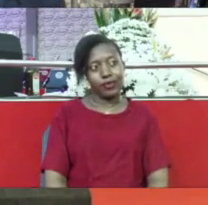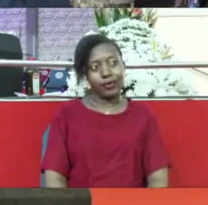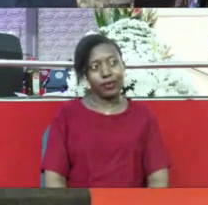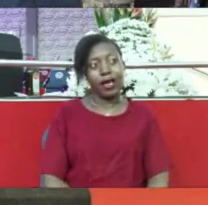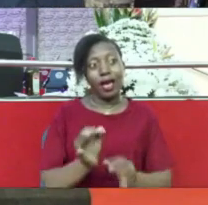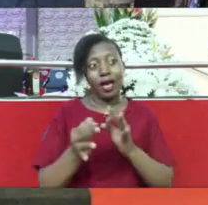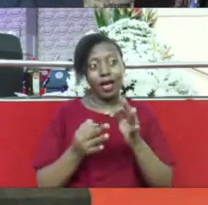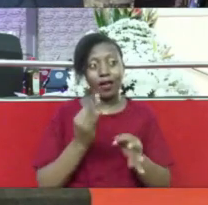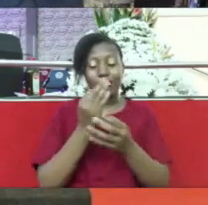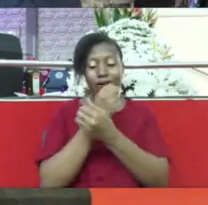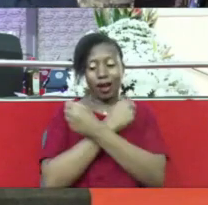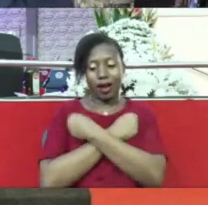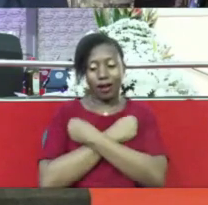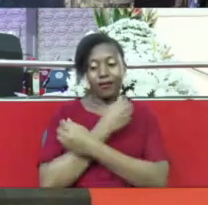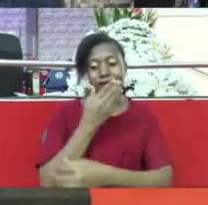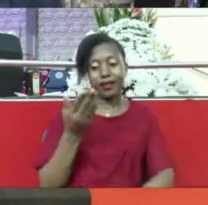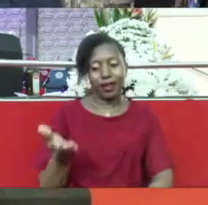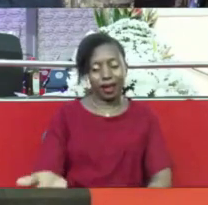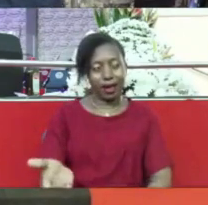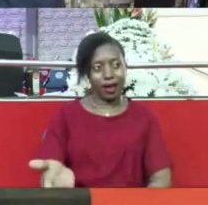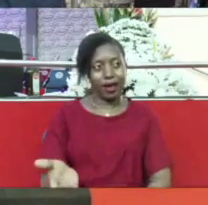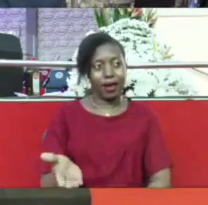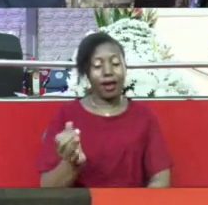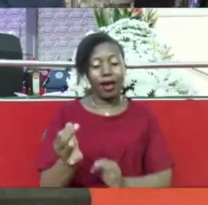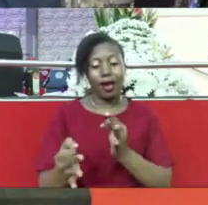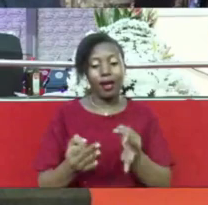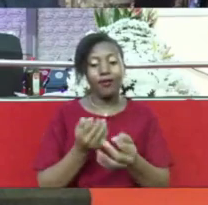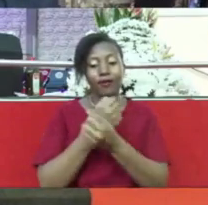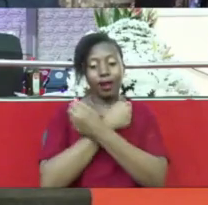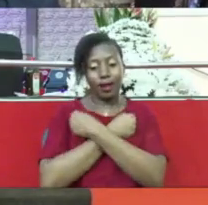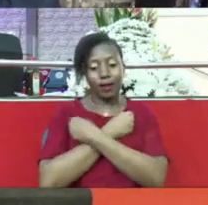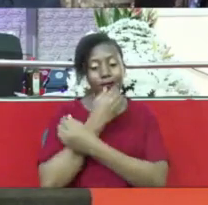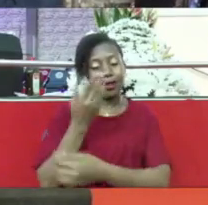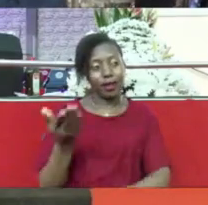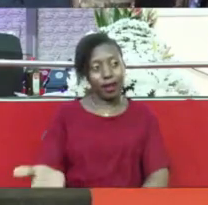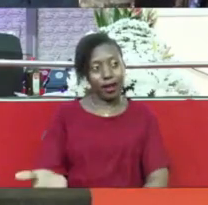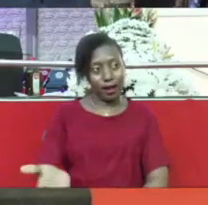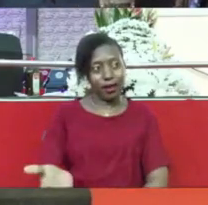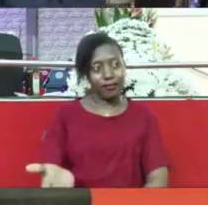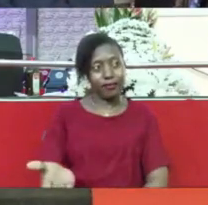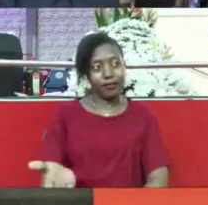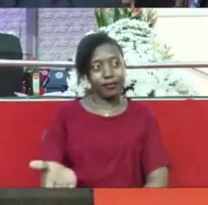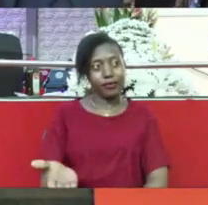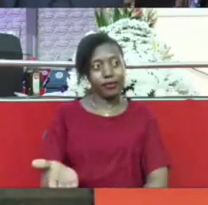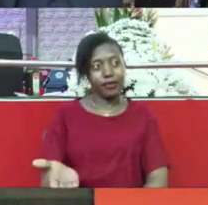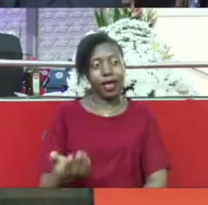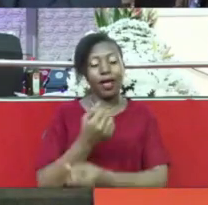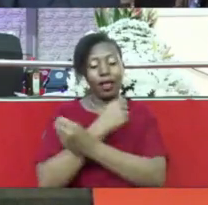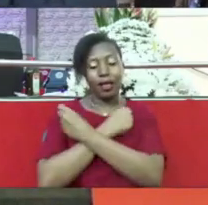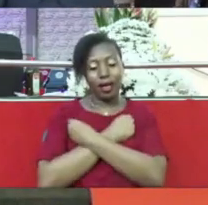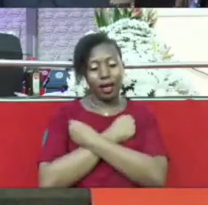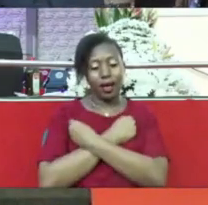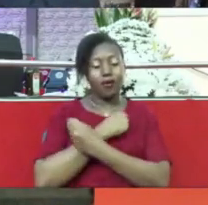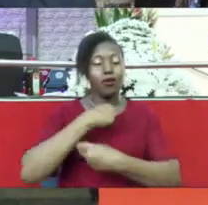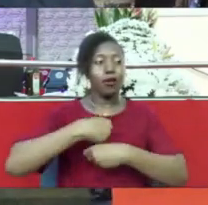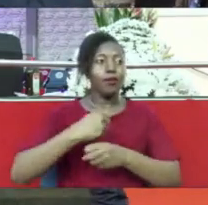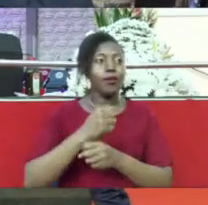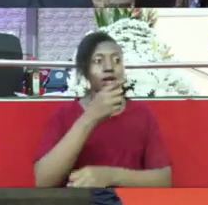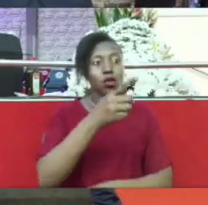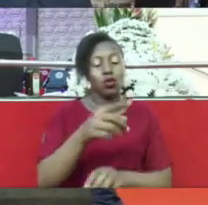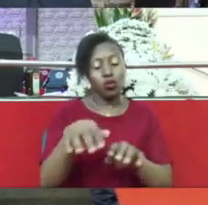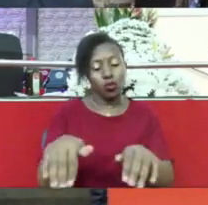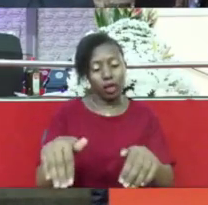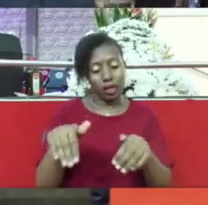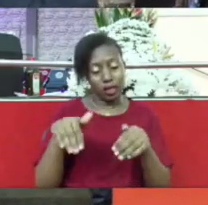love is there. Kama upendo upo. If the love is there. Kama upendo upo. The love will cause you to wait. Itakufanya